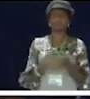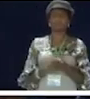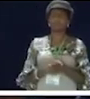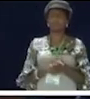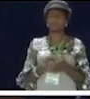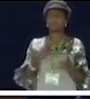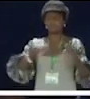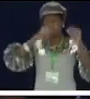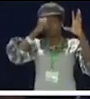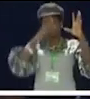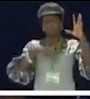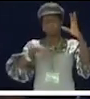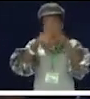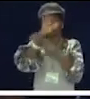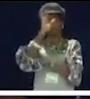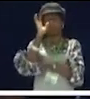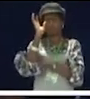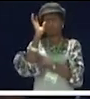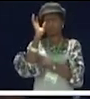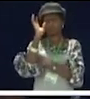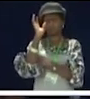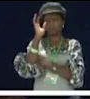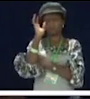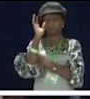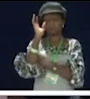My Father, my God,